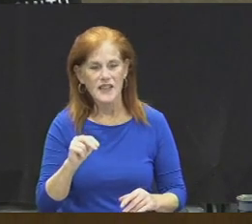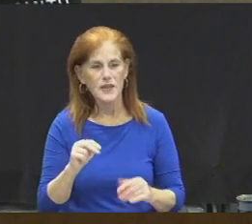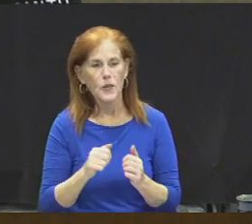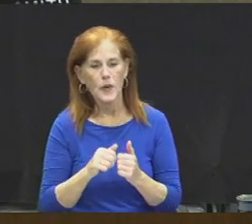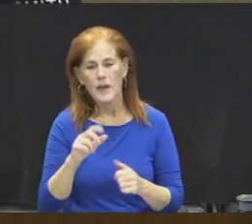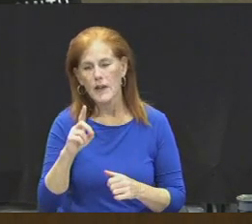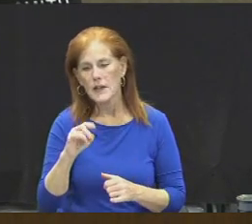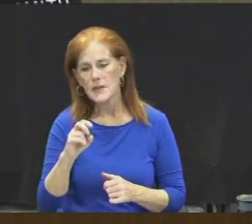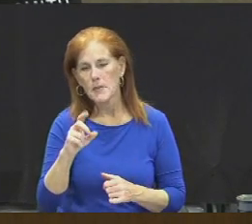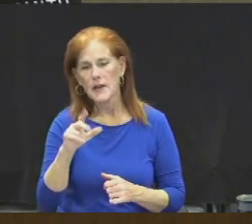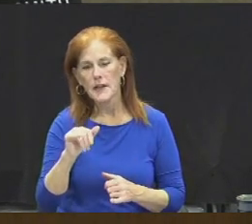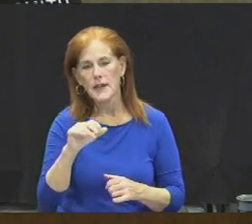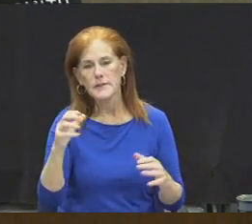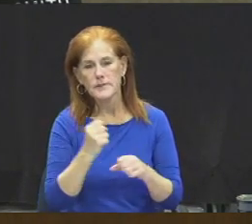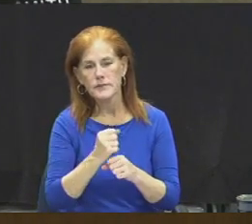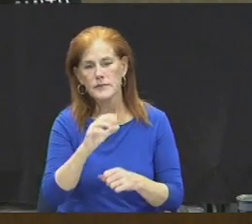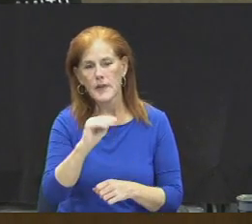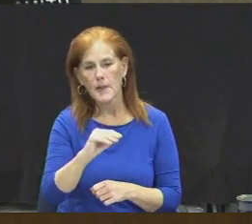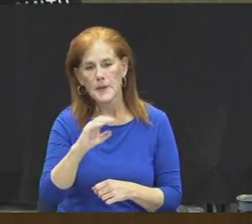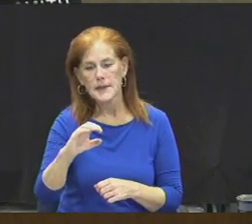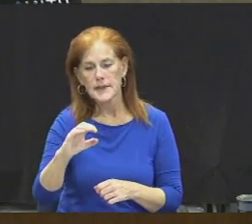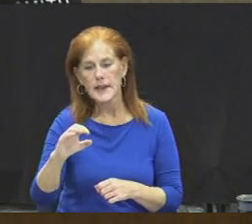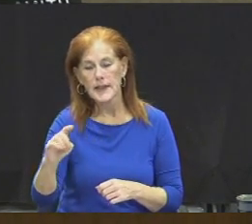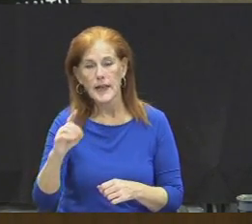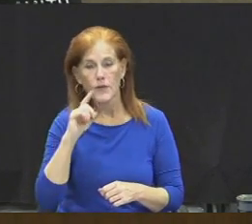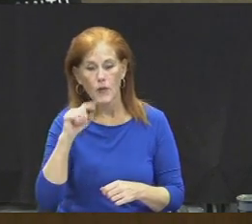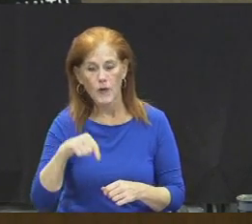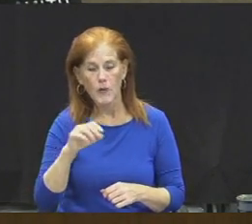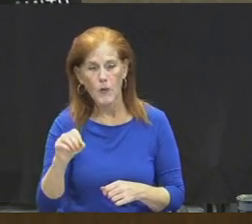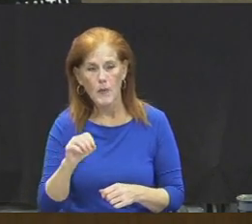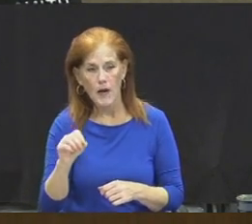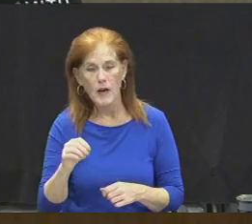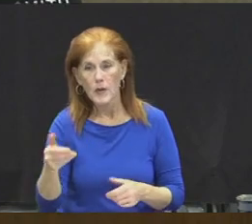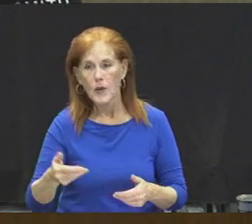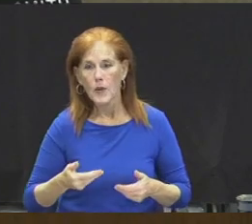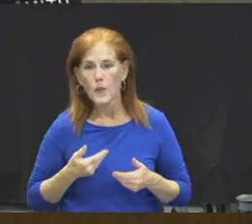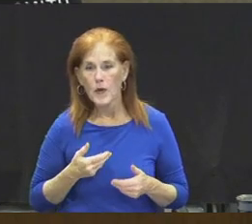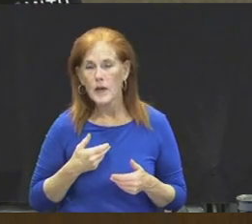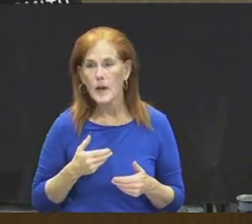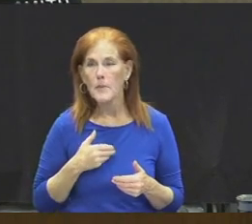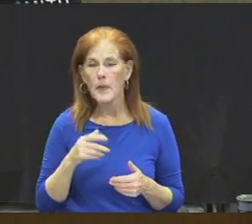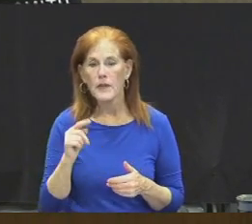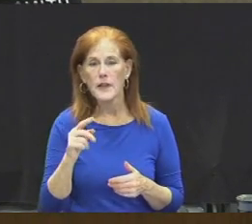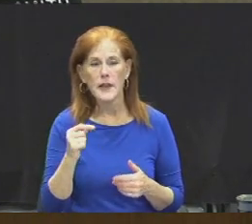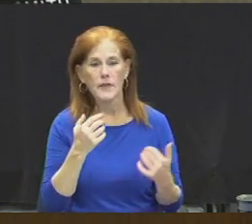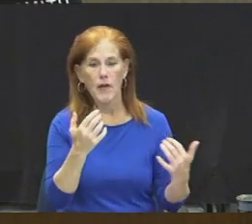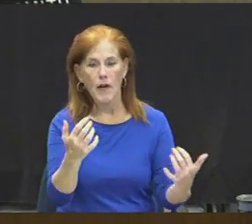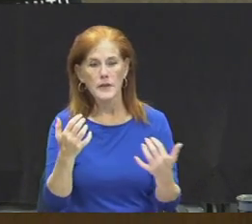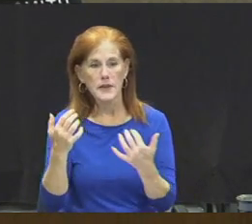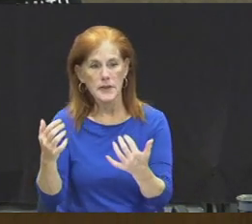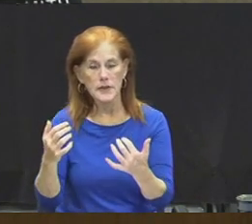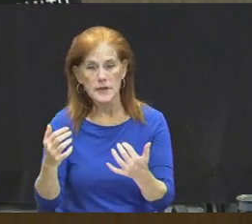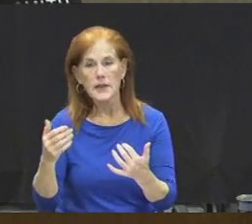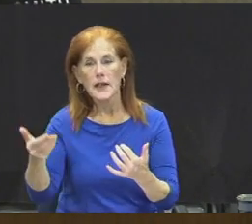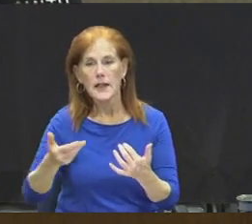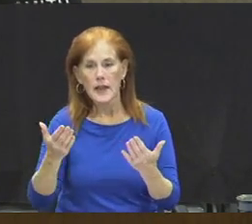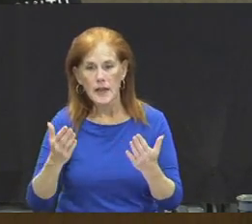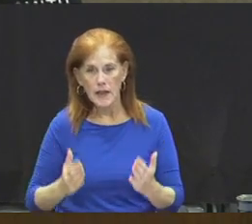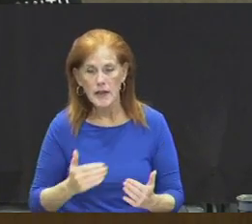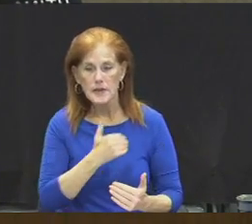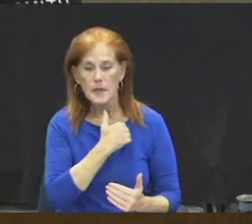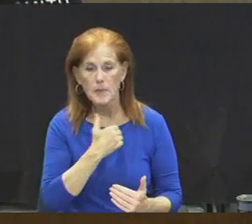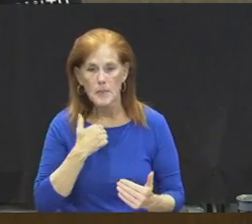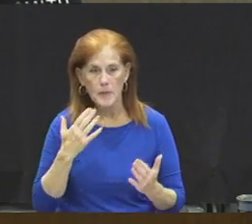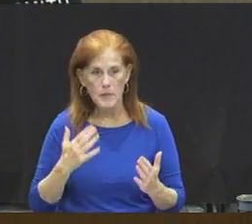Disabilities for the City of Omaha. I want to welcome our television audience, our guests, members, and